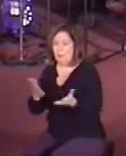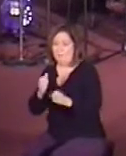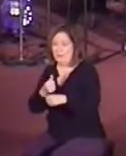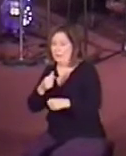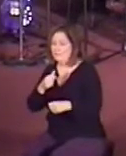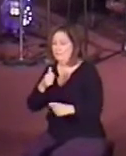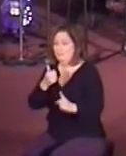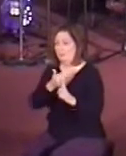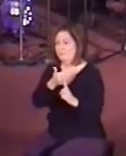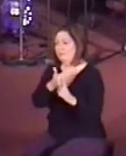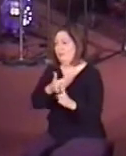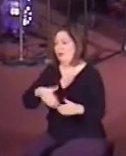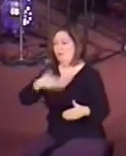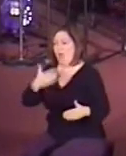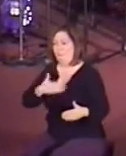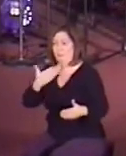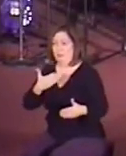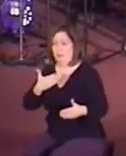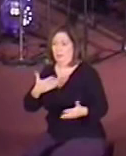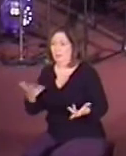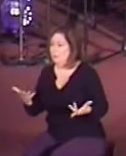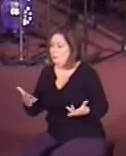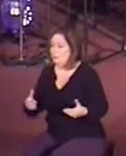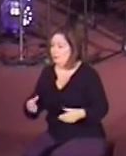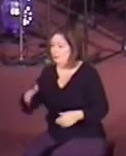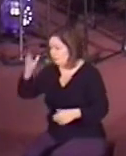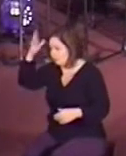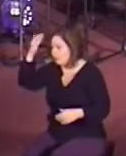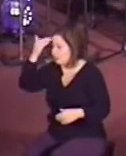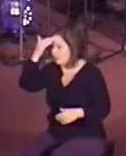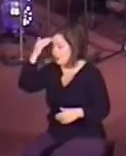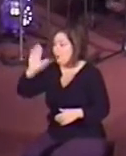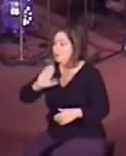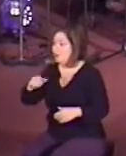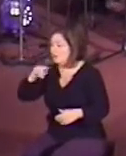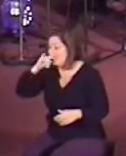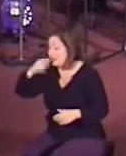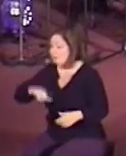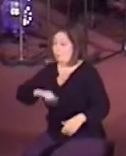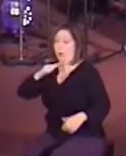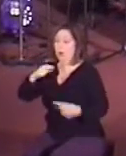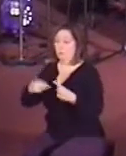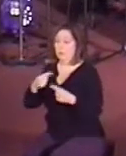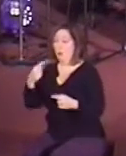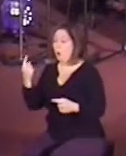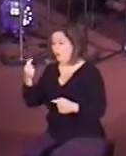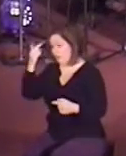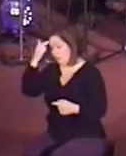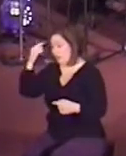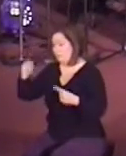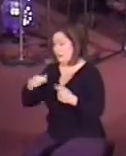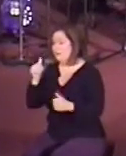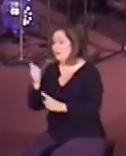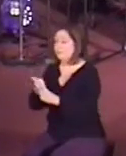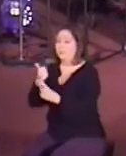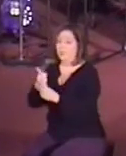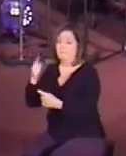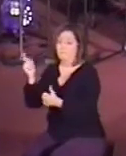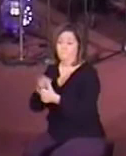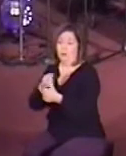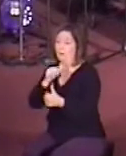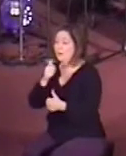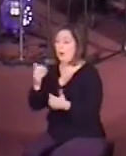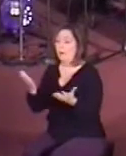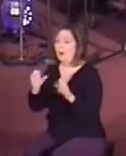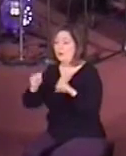them happy. You know you've raised a prideful kid when he goes through life, always thinking about himself first and never what can he